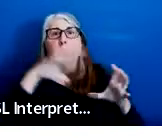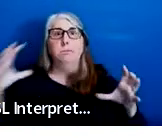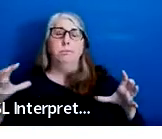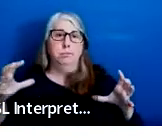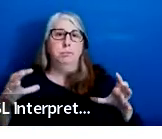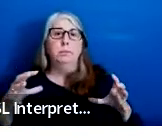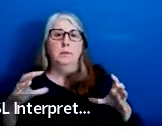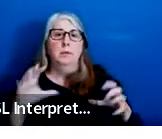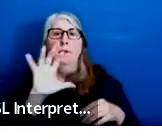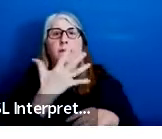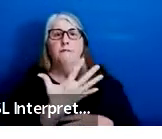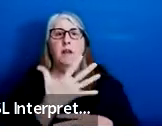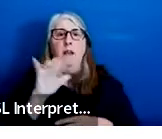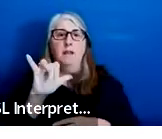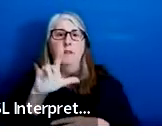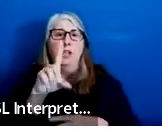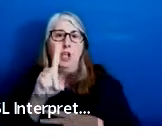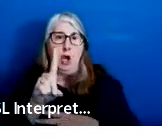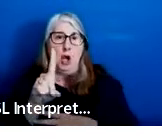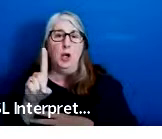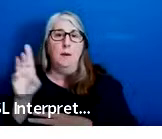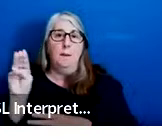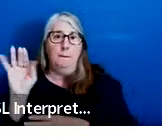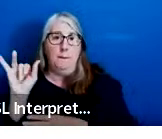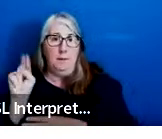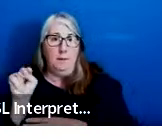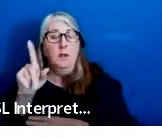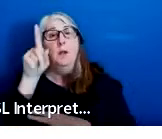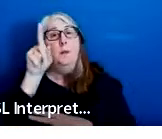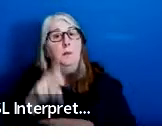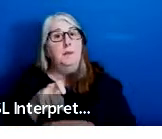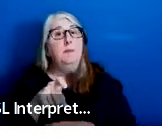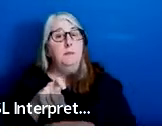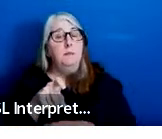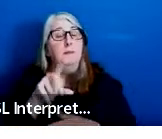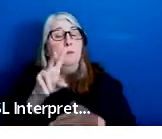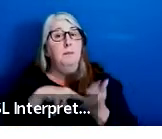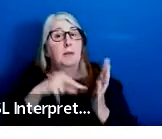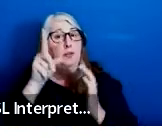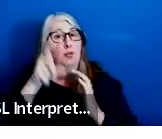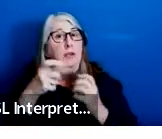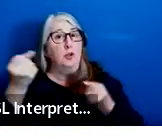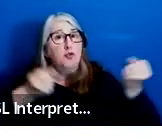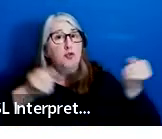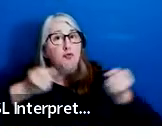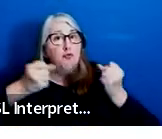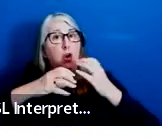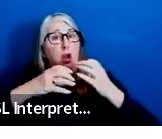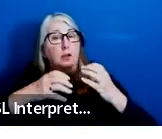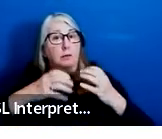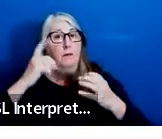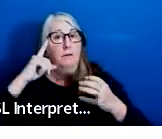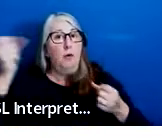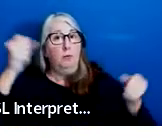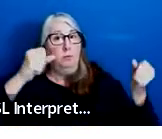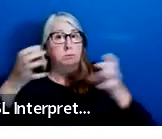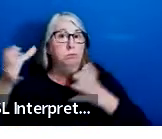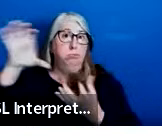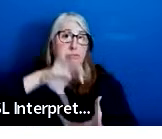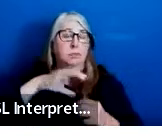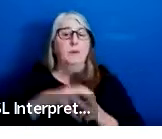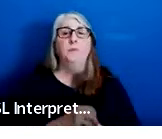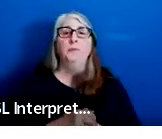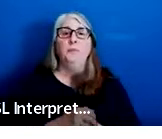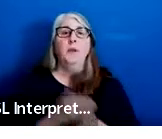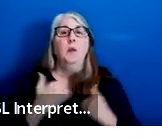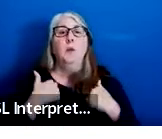yard minimum, which means you'll need a dump truck if you're going to come down and try to purchase. But there is a